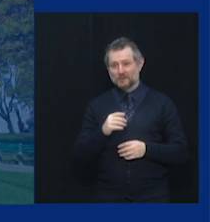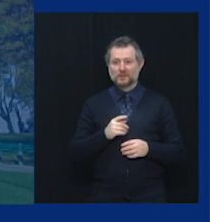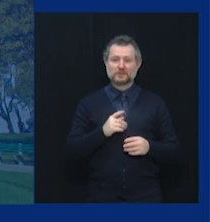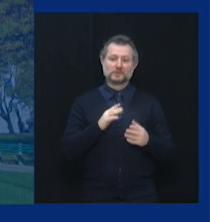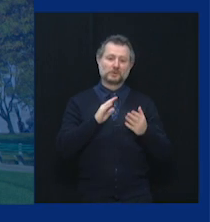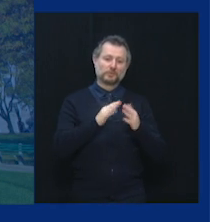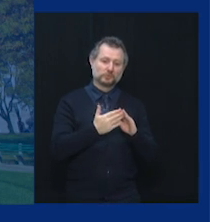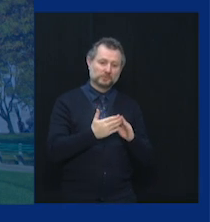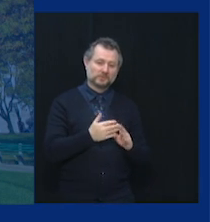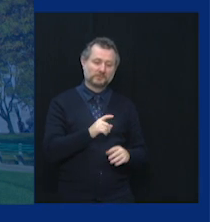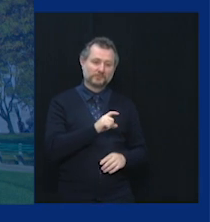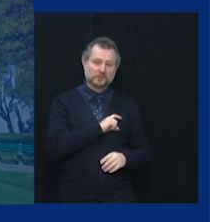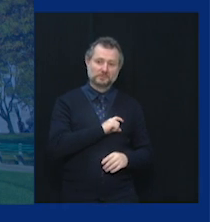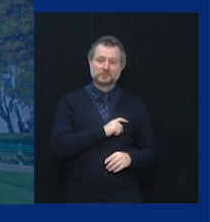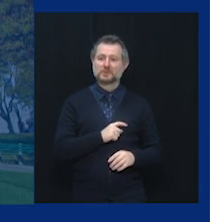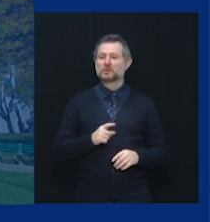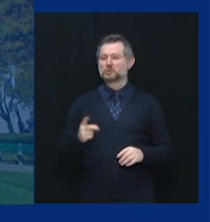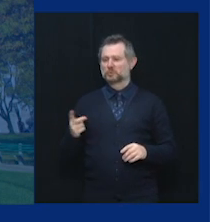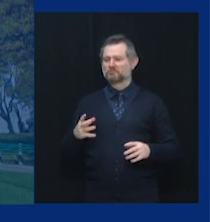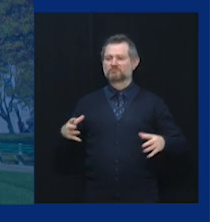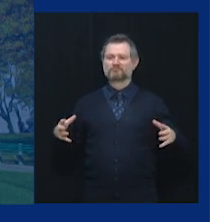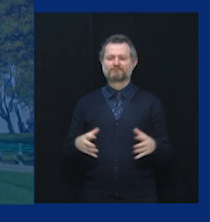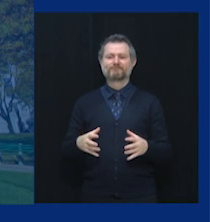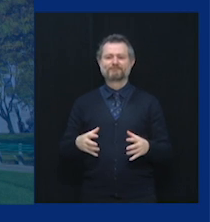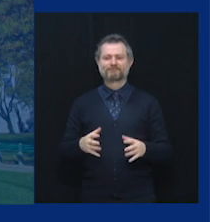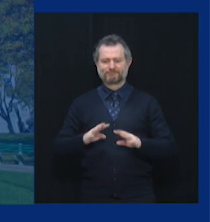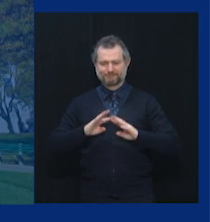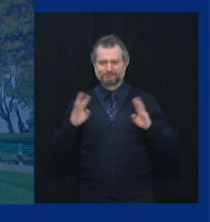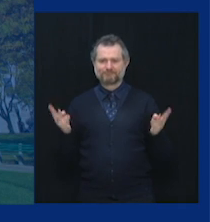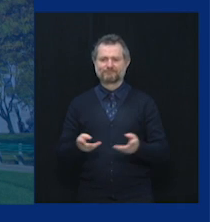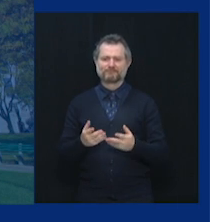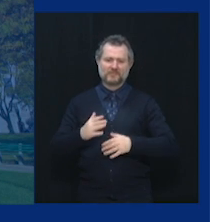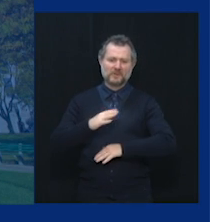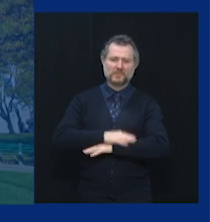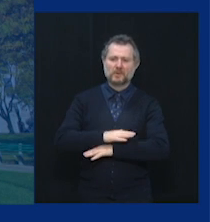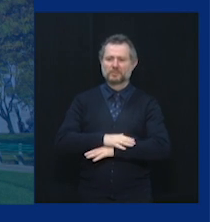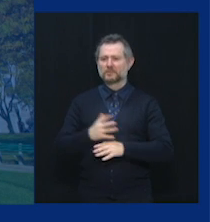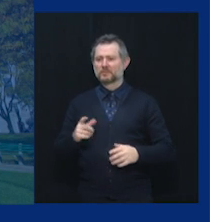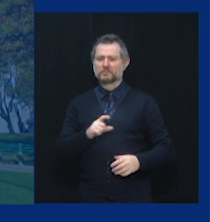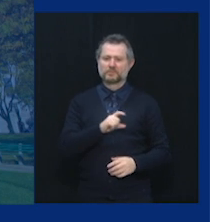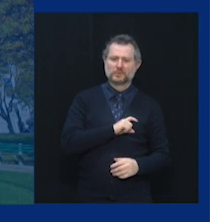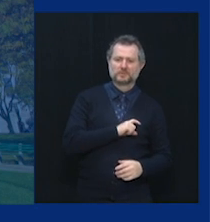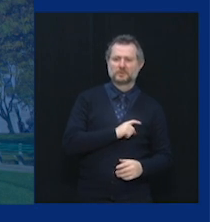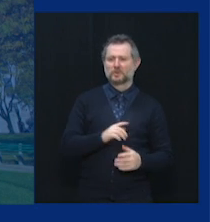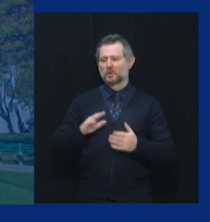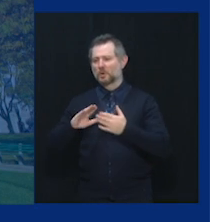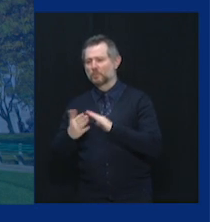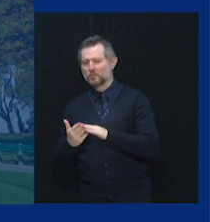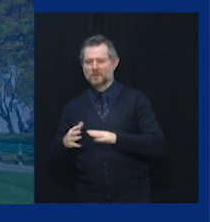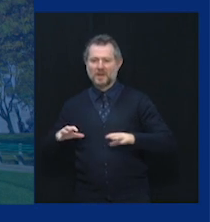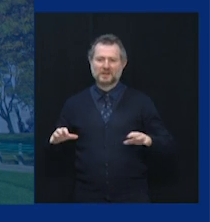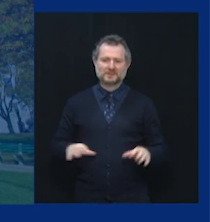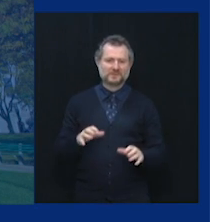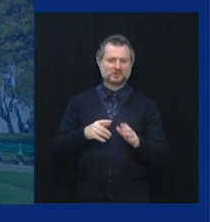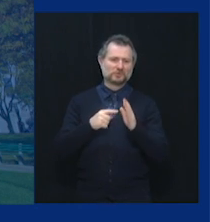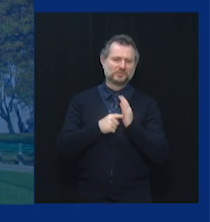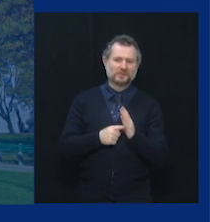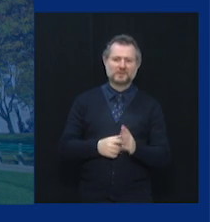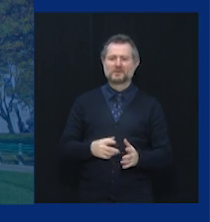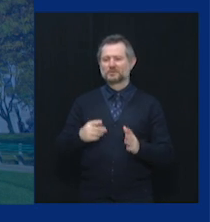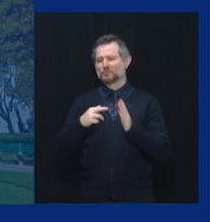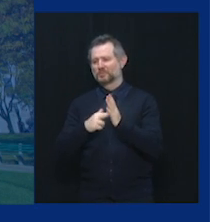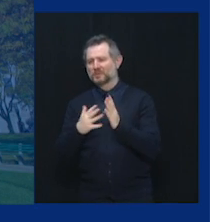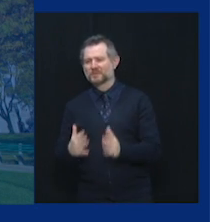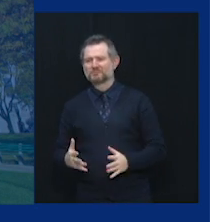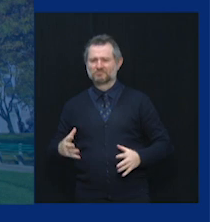like this: police, community activists, representatives, and talk